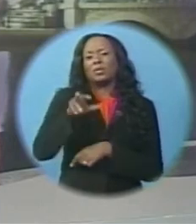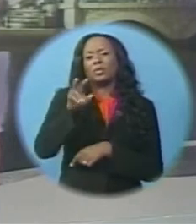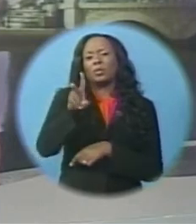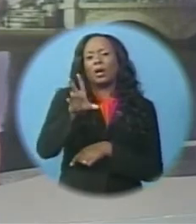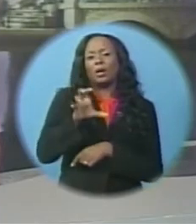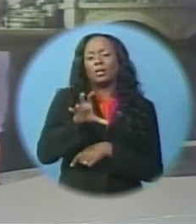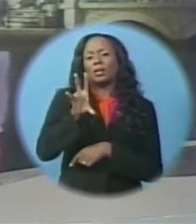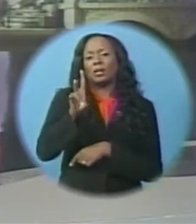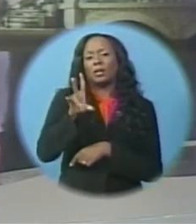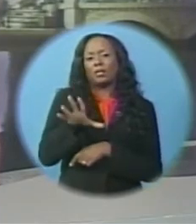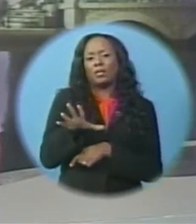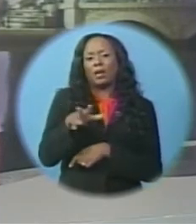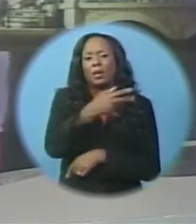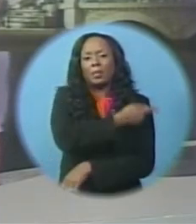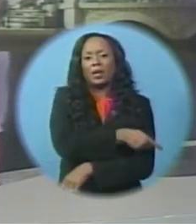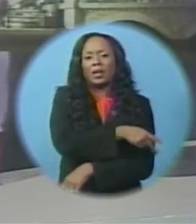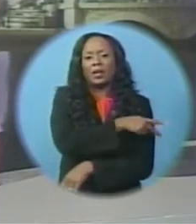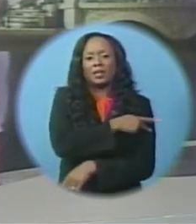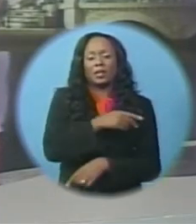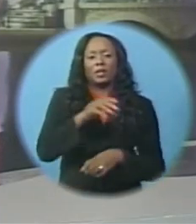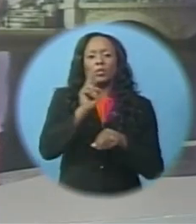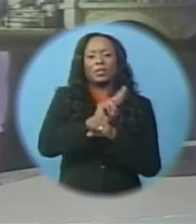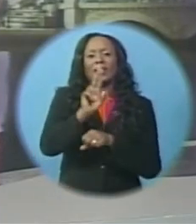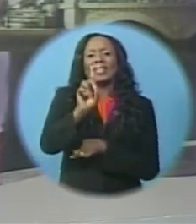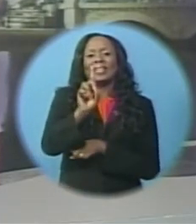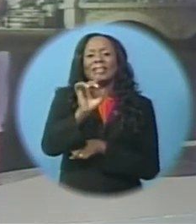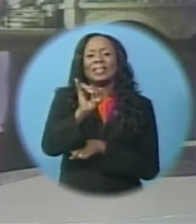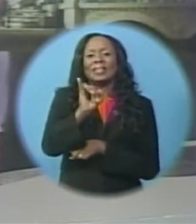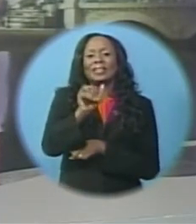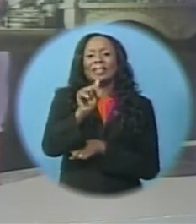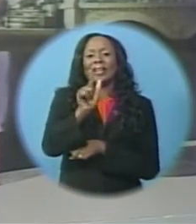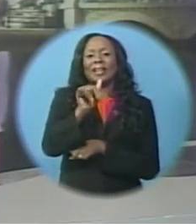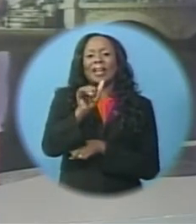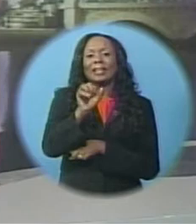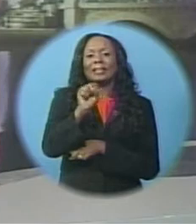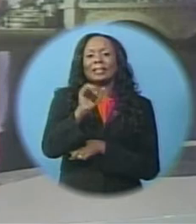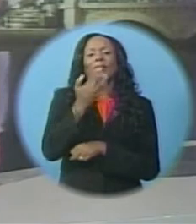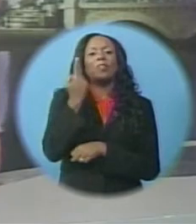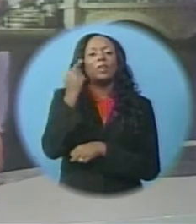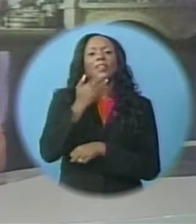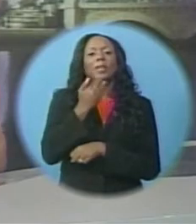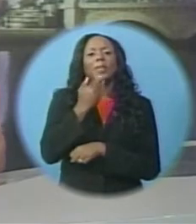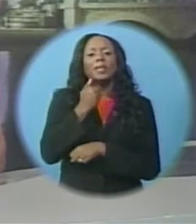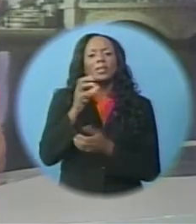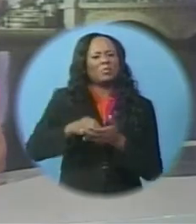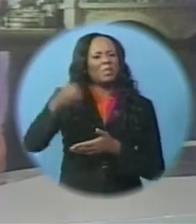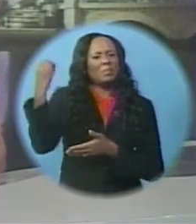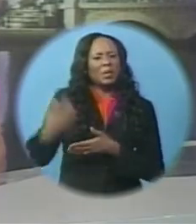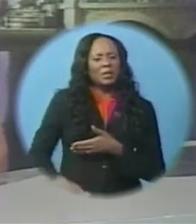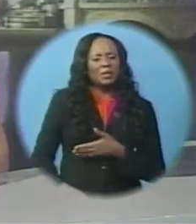approximately 275 patients on dialysis, and this is very costly.